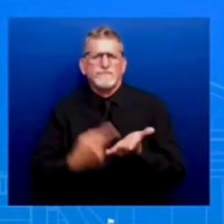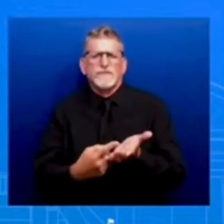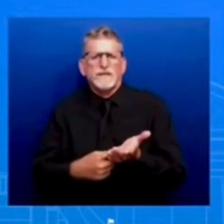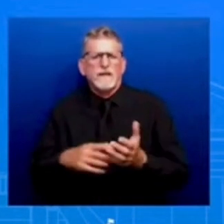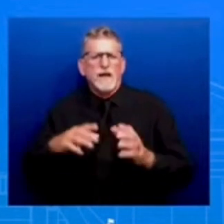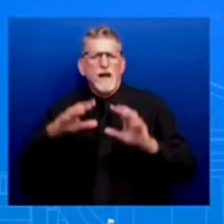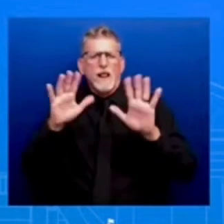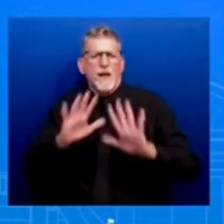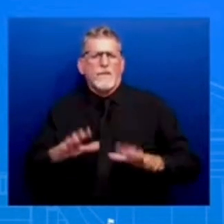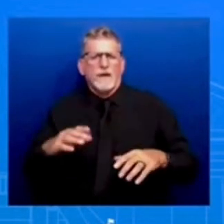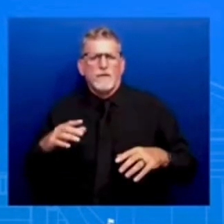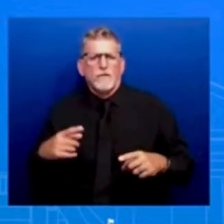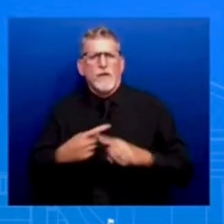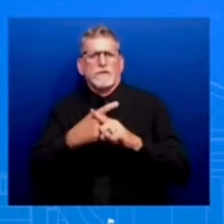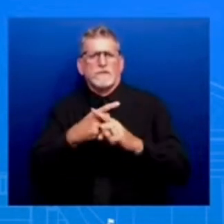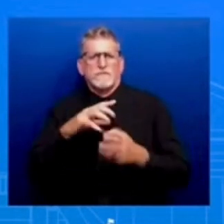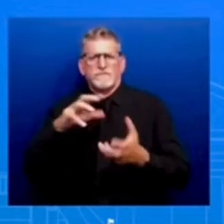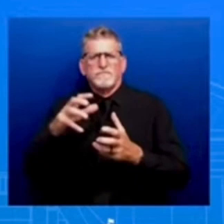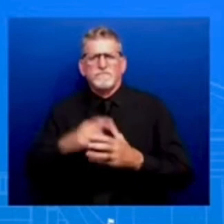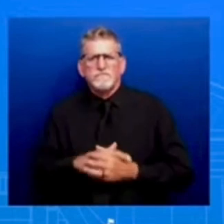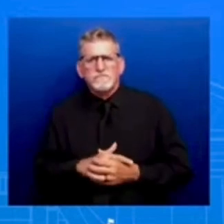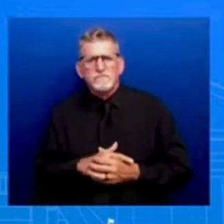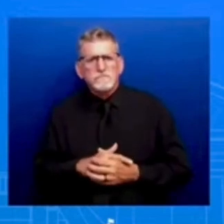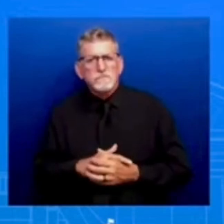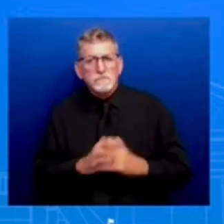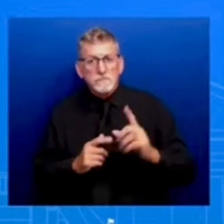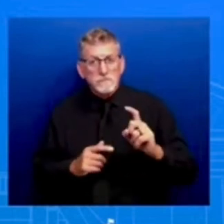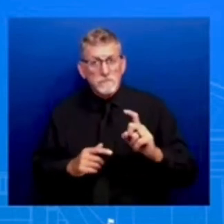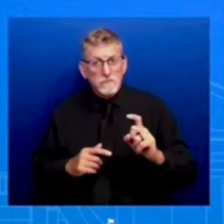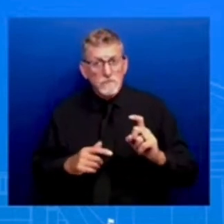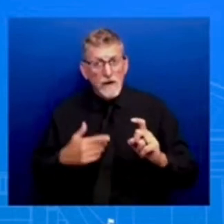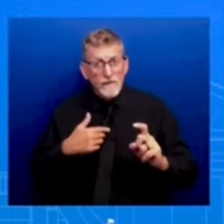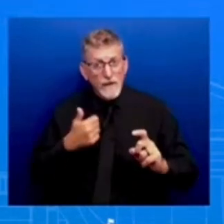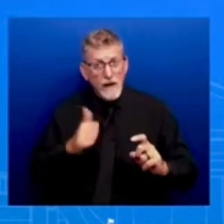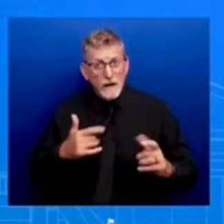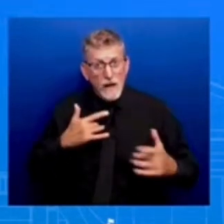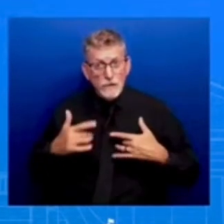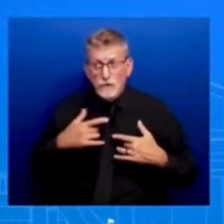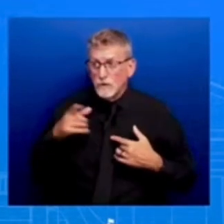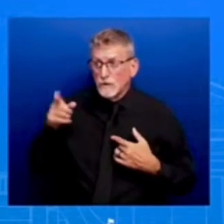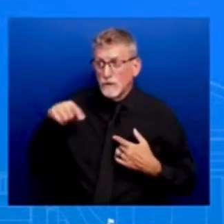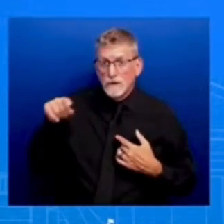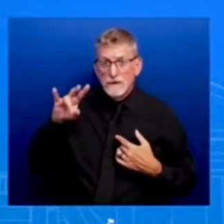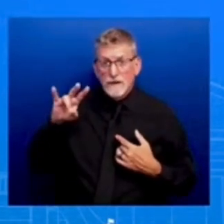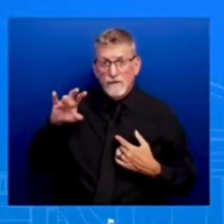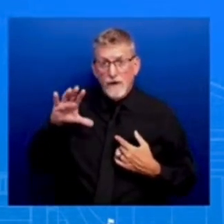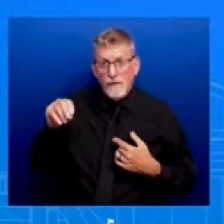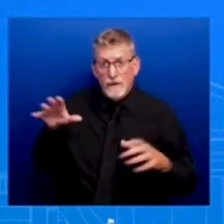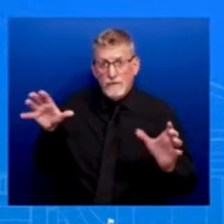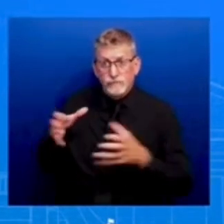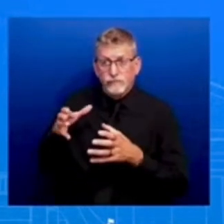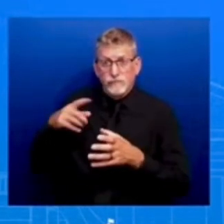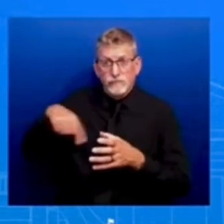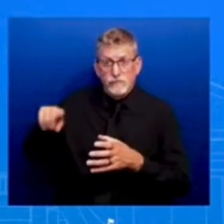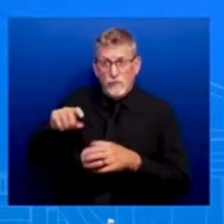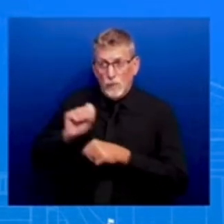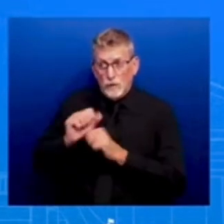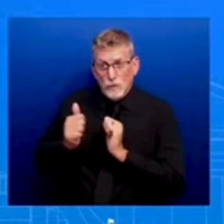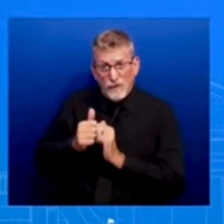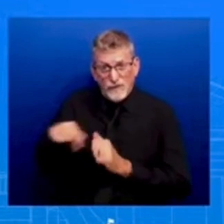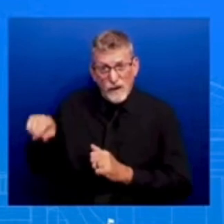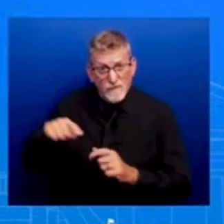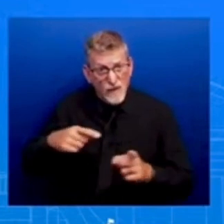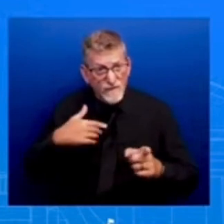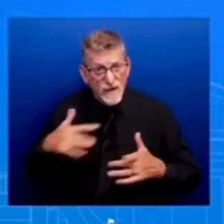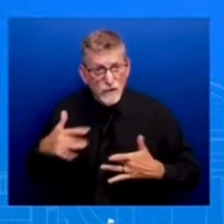fashion? Look, I don't have any concerns to lay out for you today, but we think this is an important step forward as we're dealing with this issue,